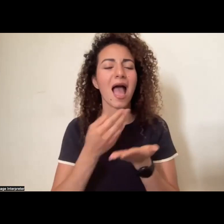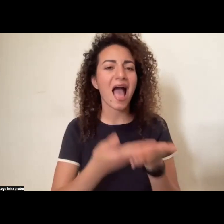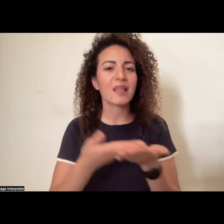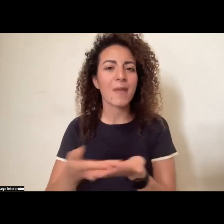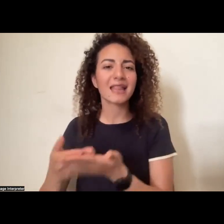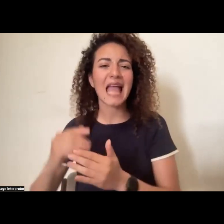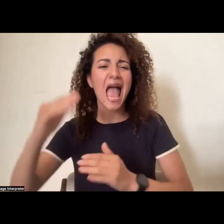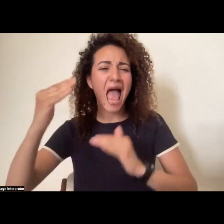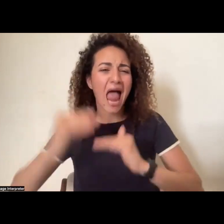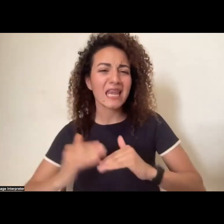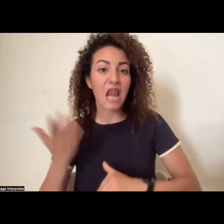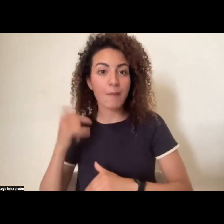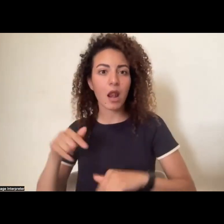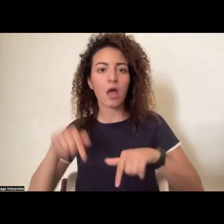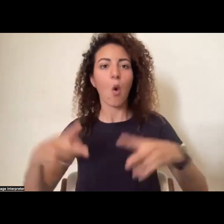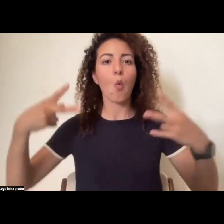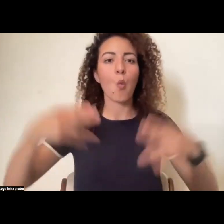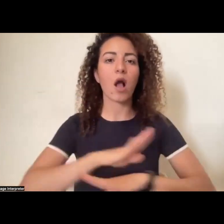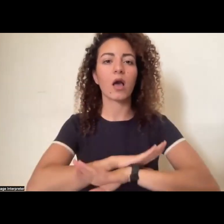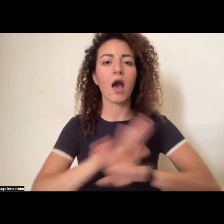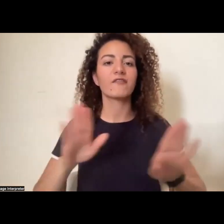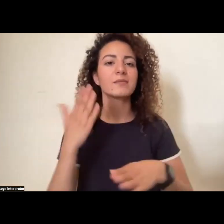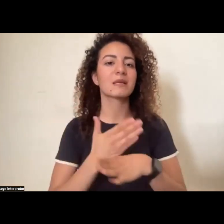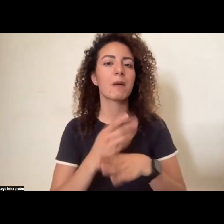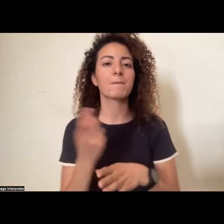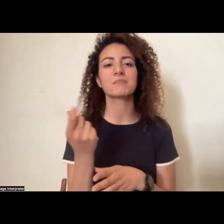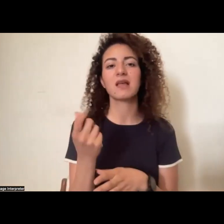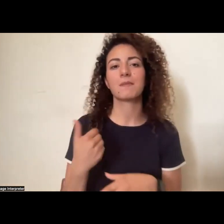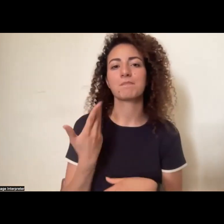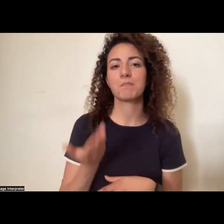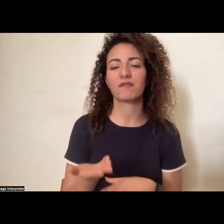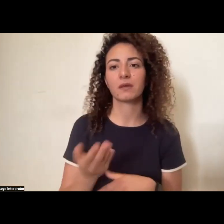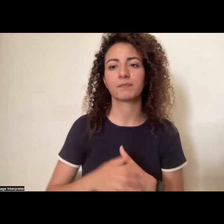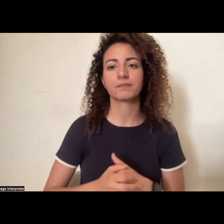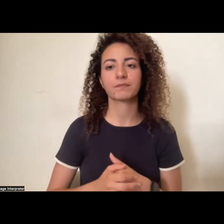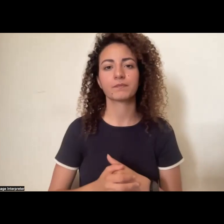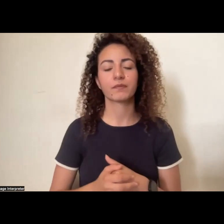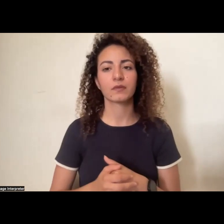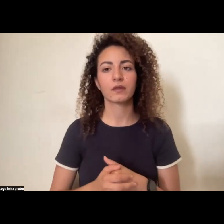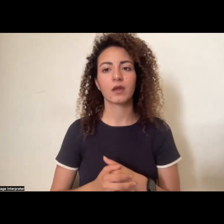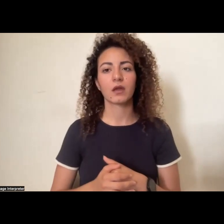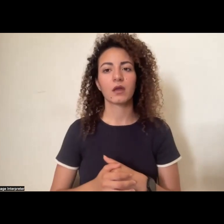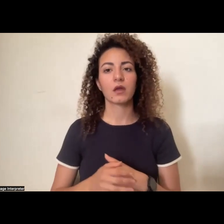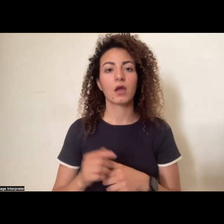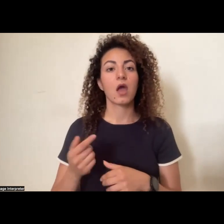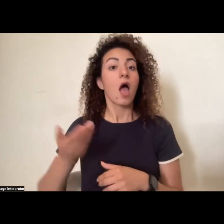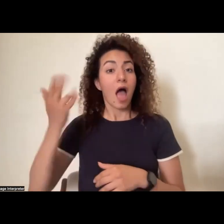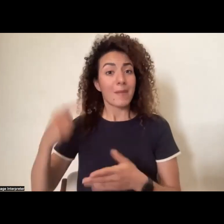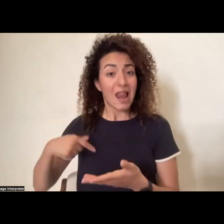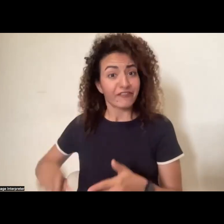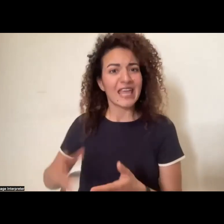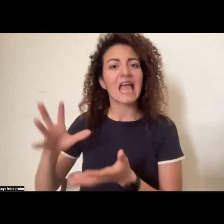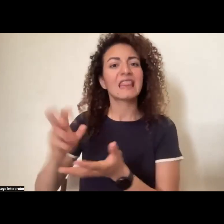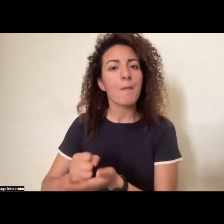benefit from, got frozen. And we know that for long, the compensation wasn't reflecting the real dollar value of